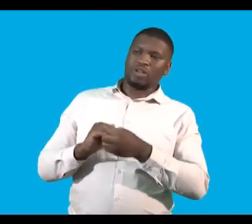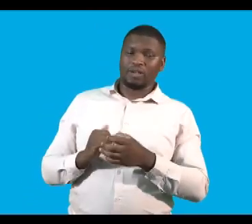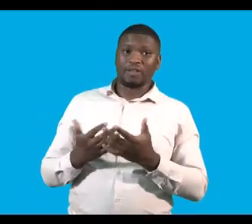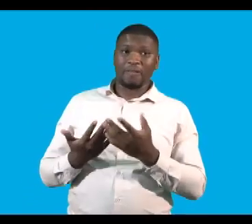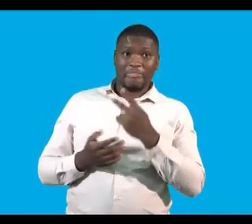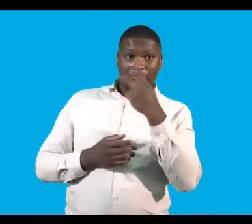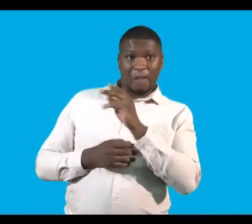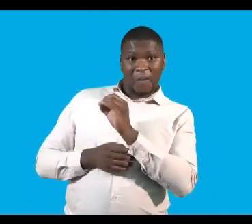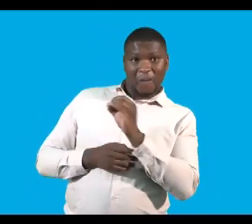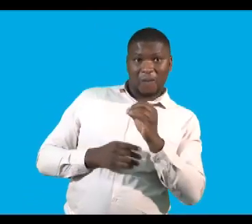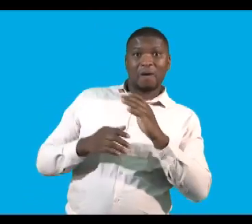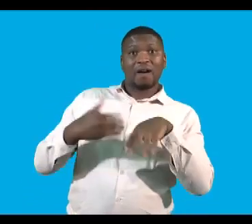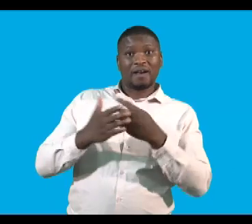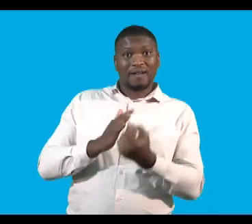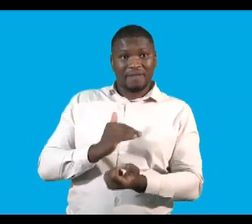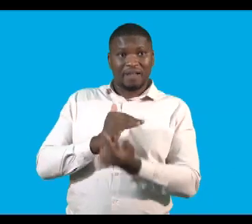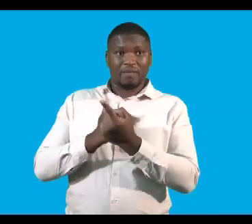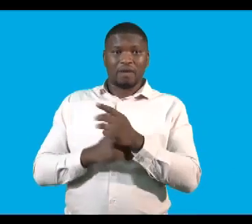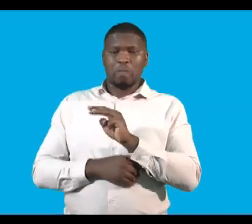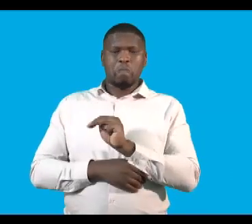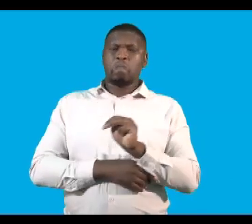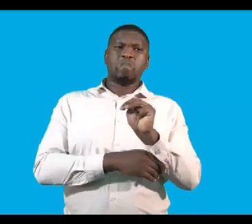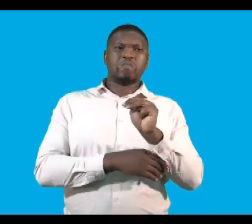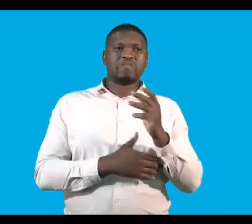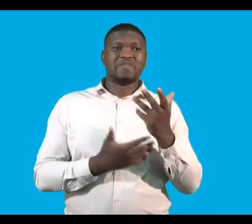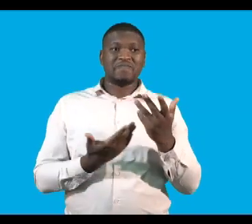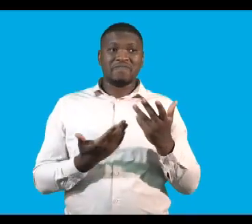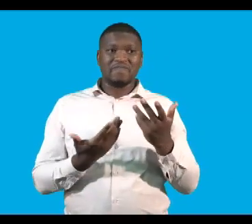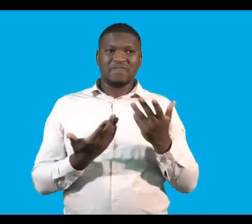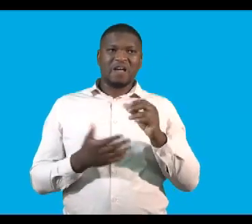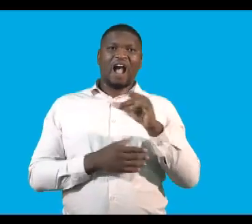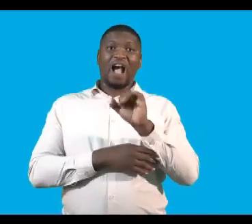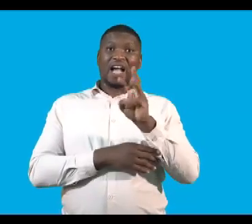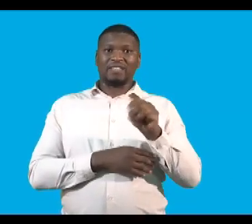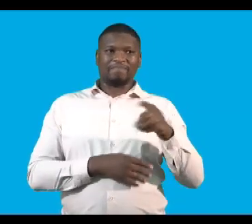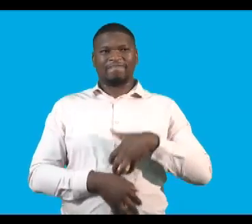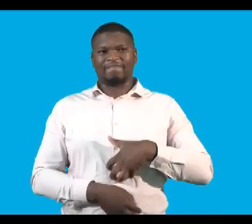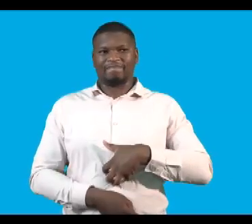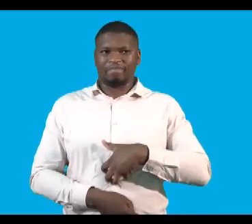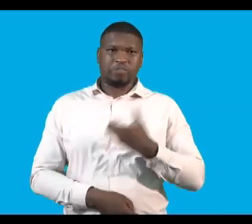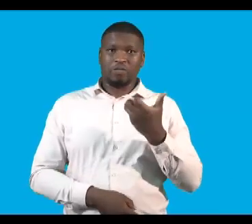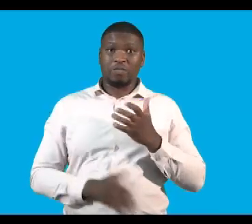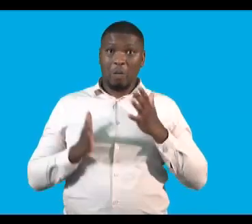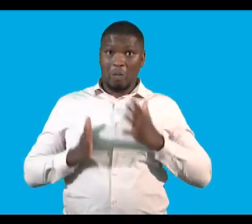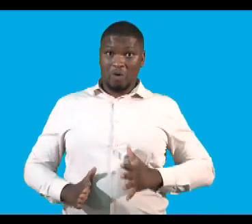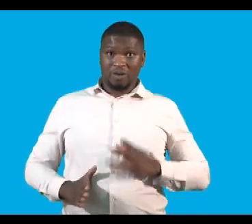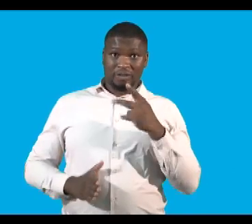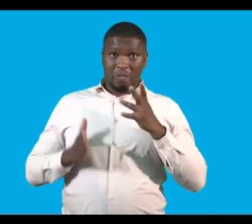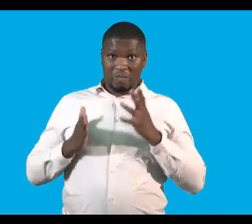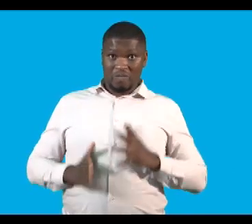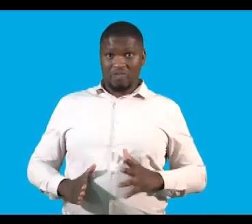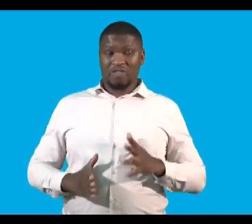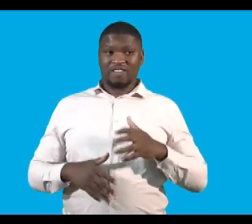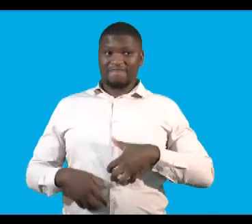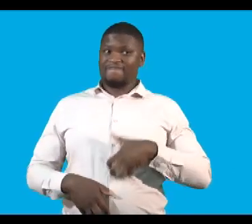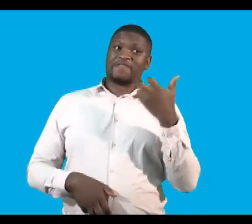Another ellipsis and then some onomatopoeia, and gasp. Thandi seems quite upset if we look at her body language, and there are also